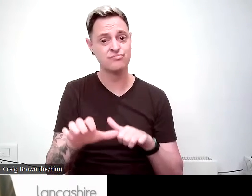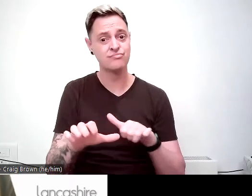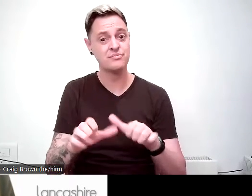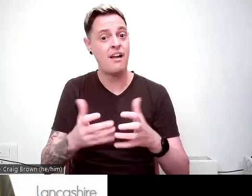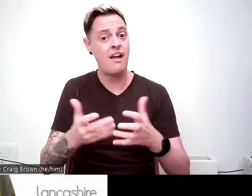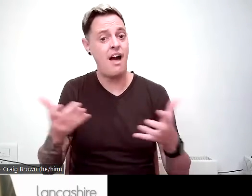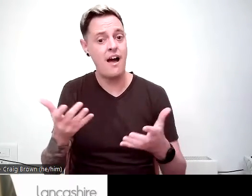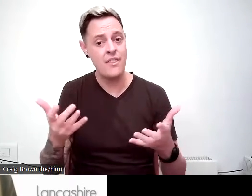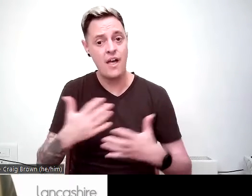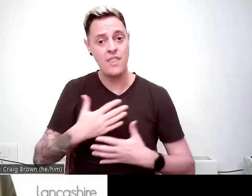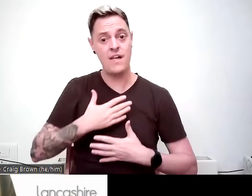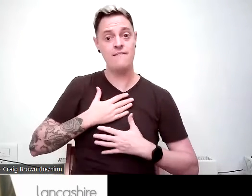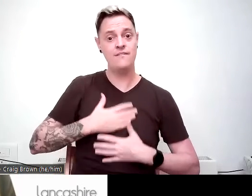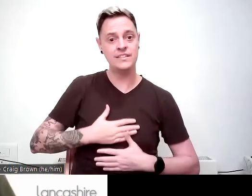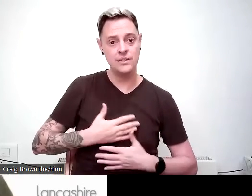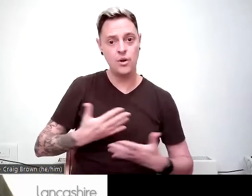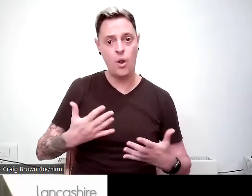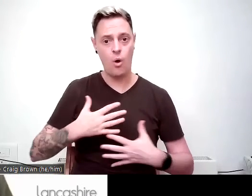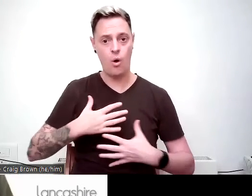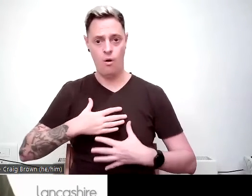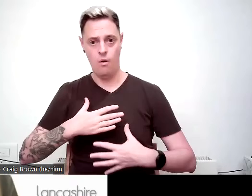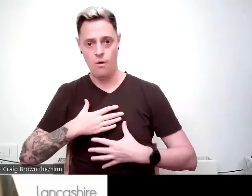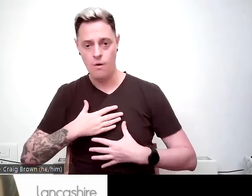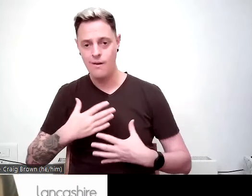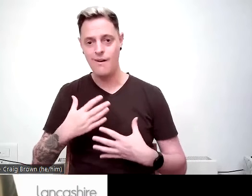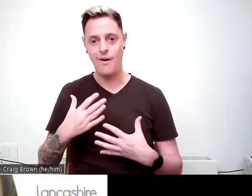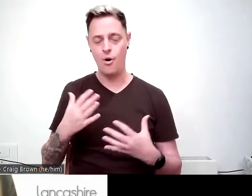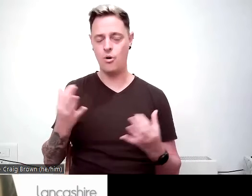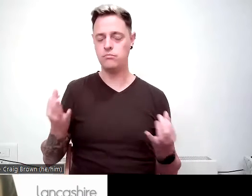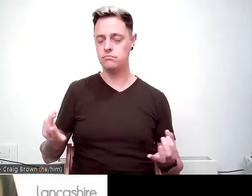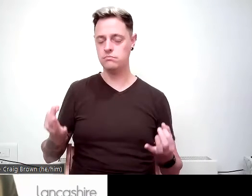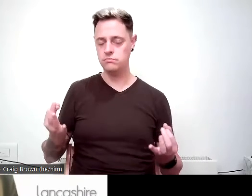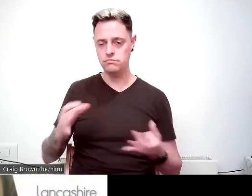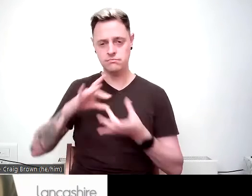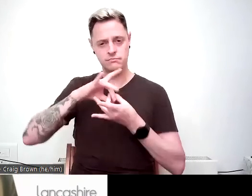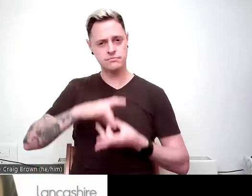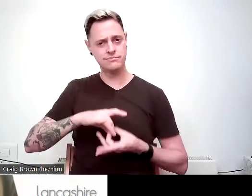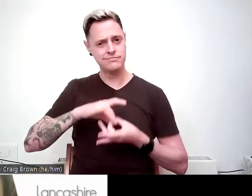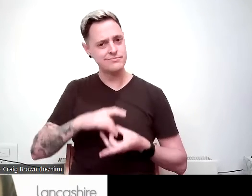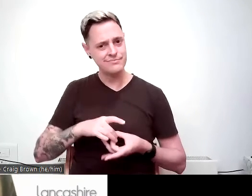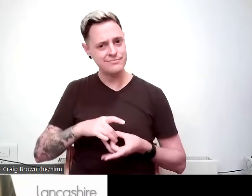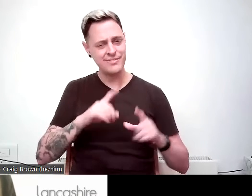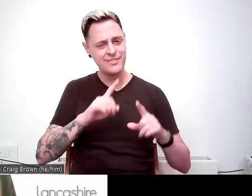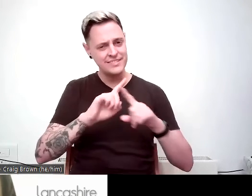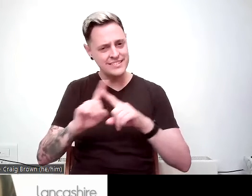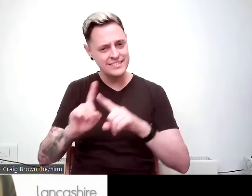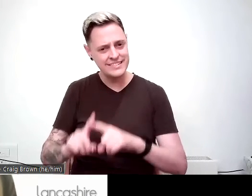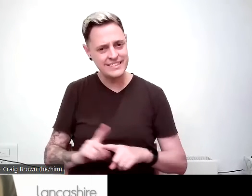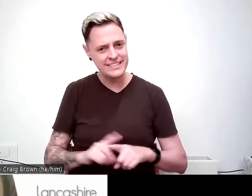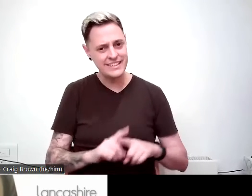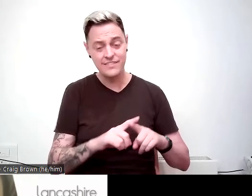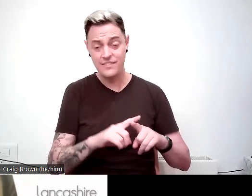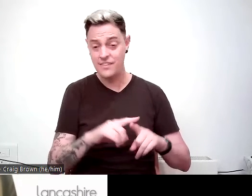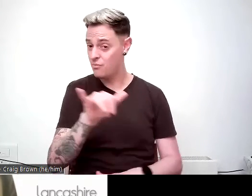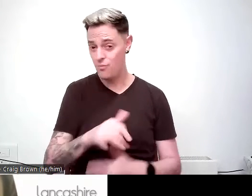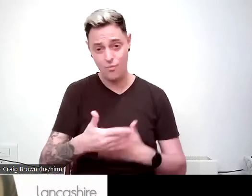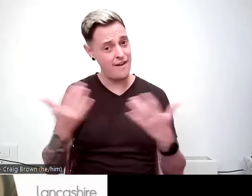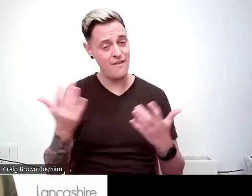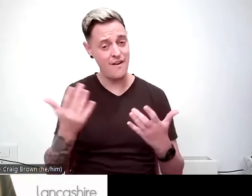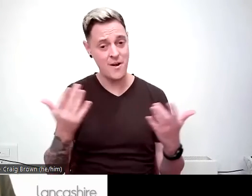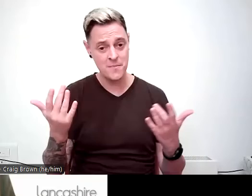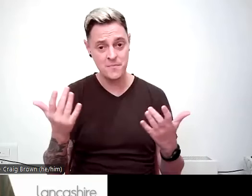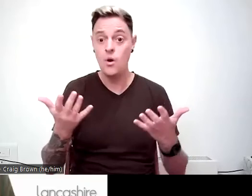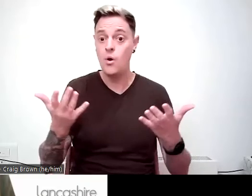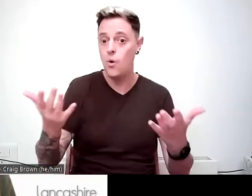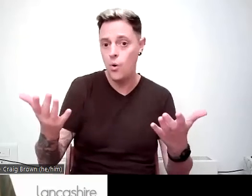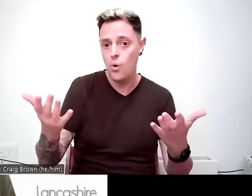practice, doing the asana practice, or whether it's, you know, doing the breath work, the pranayama, or the guided meditations, and just